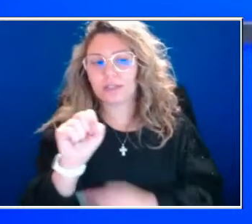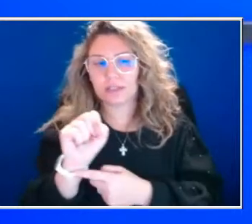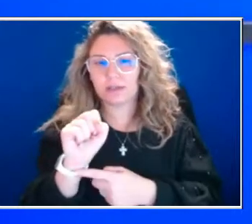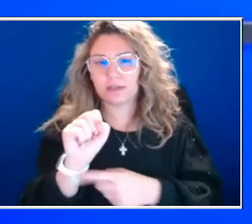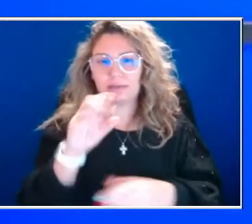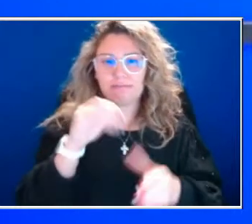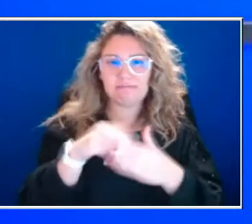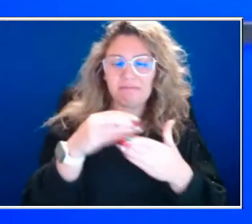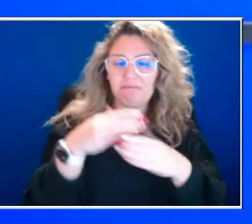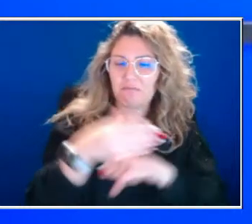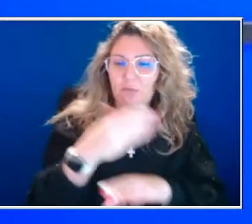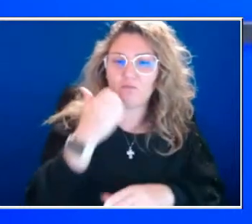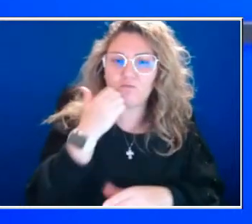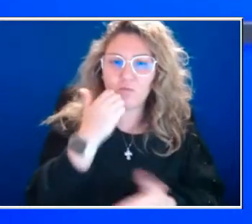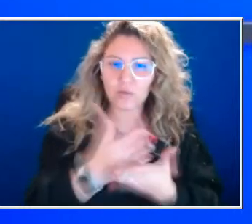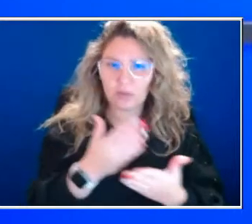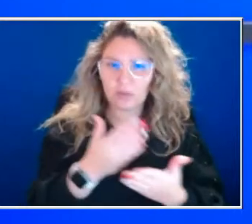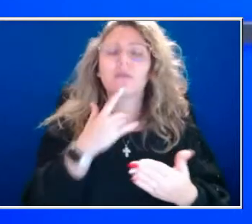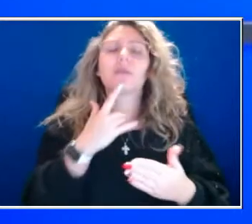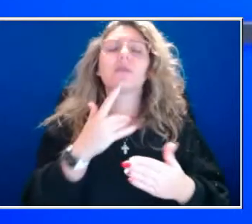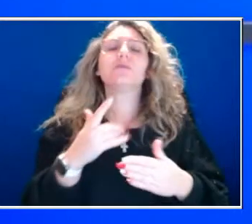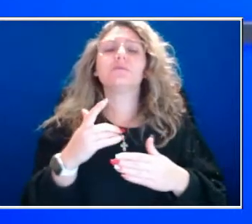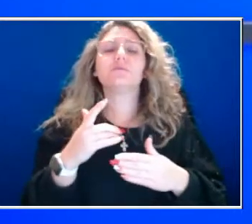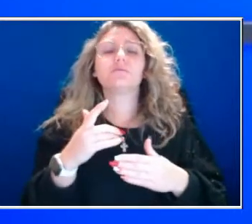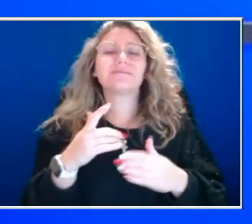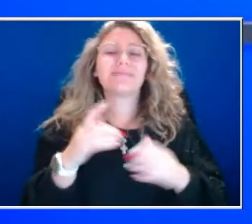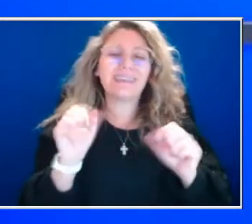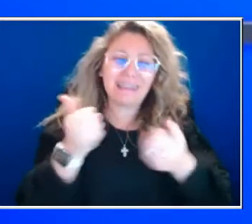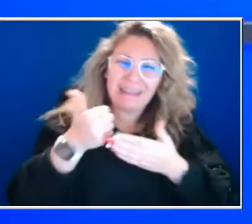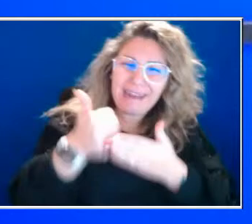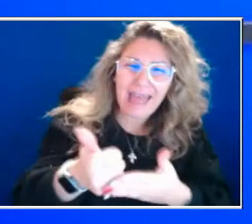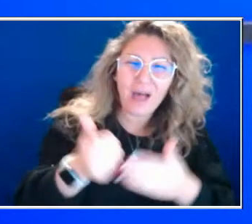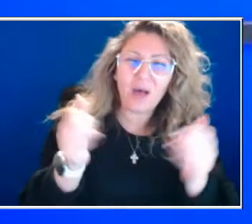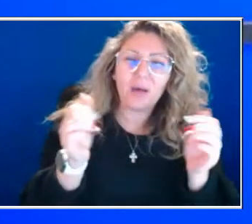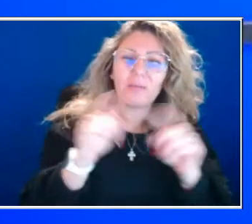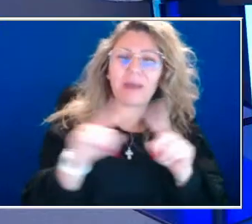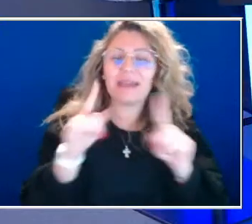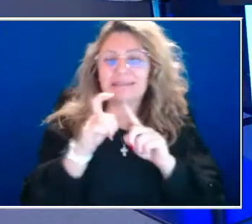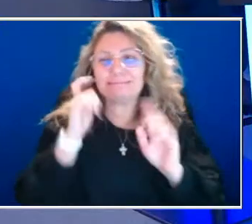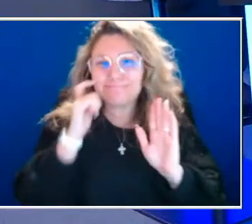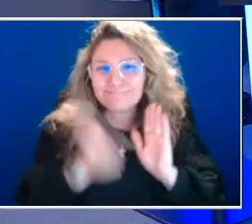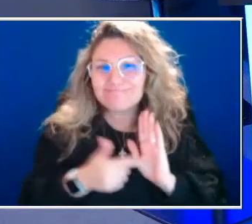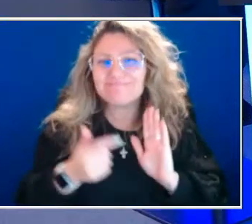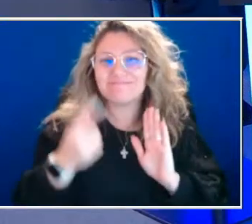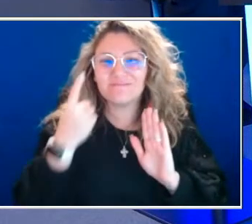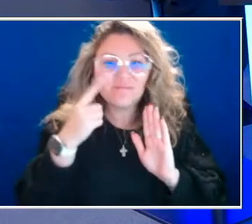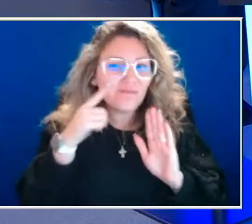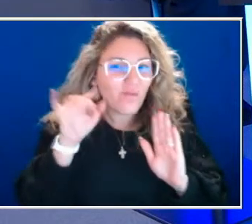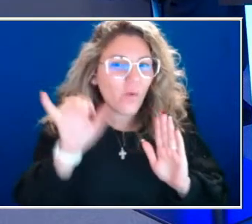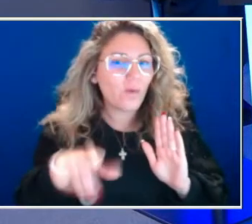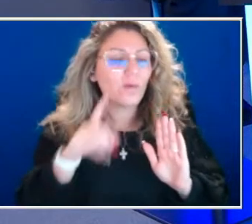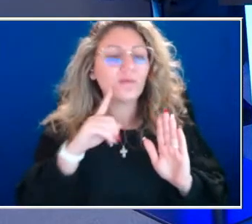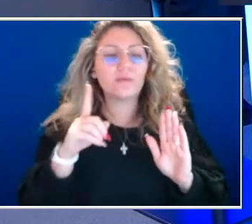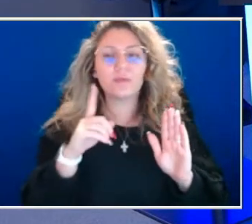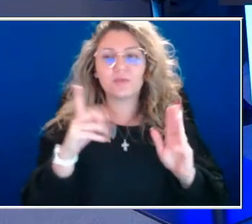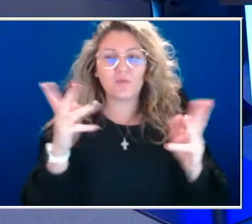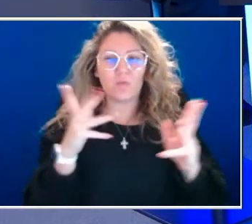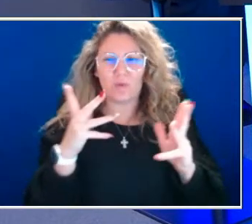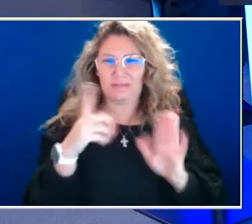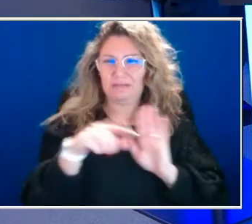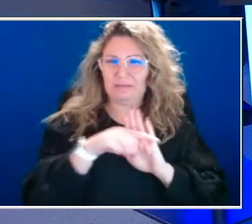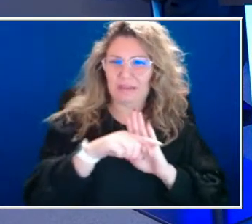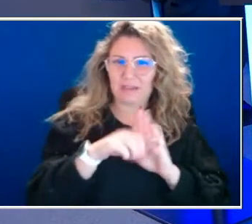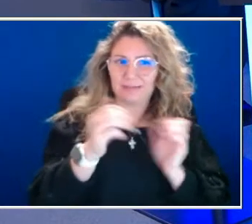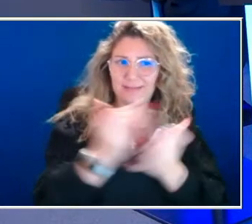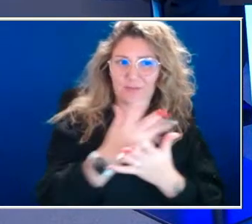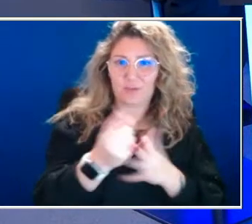conditions that hormone replacement therapy can help with, but it's not necessarily indicated for. So what are the downsides of it? Because everything you just mentioned sound